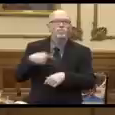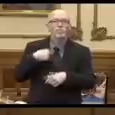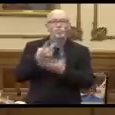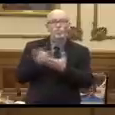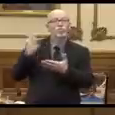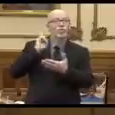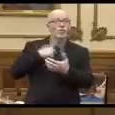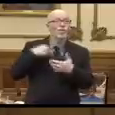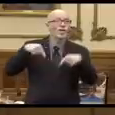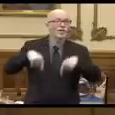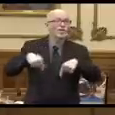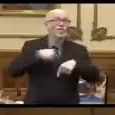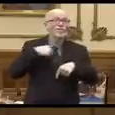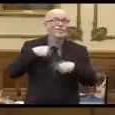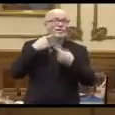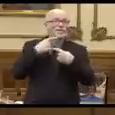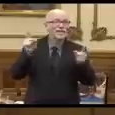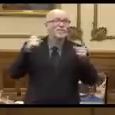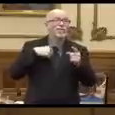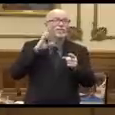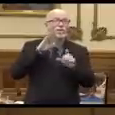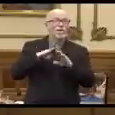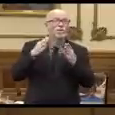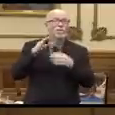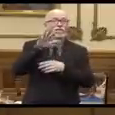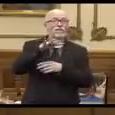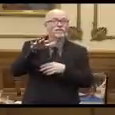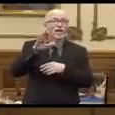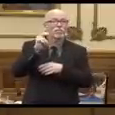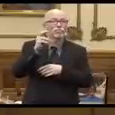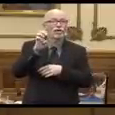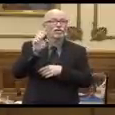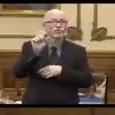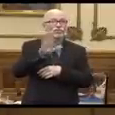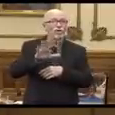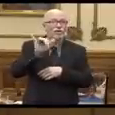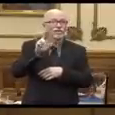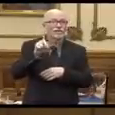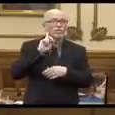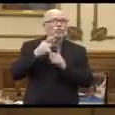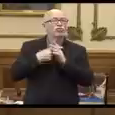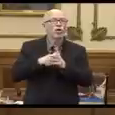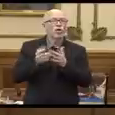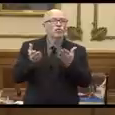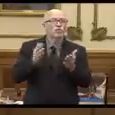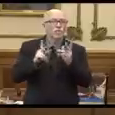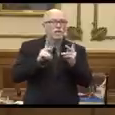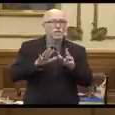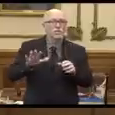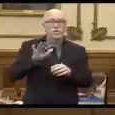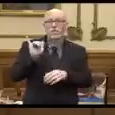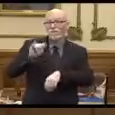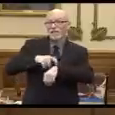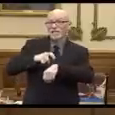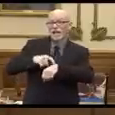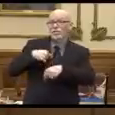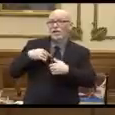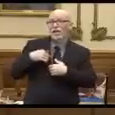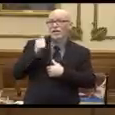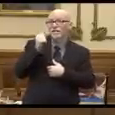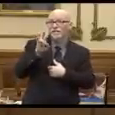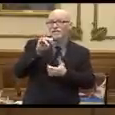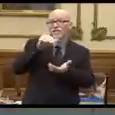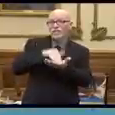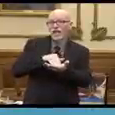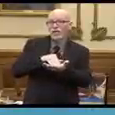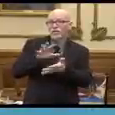ago, we came and announced that we were opening 55 branches across the state to start serving Hoosiers. At that time, we had